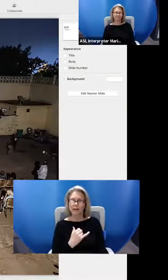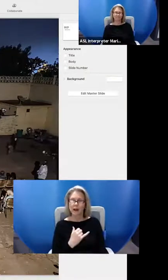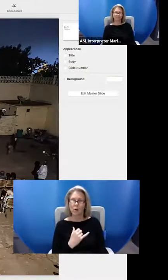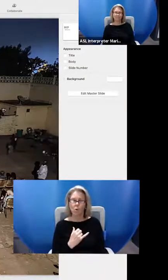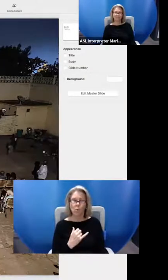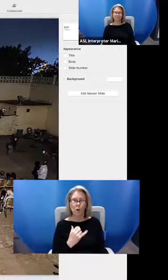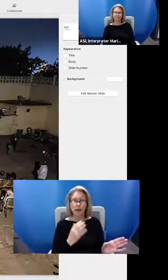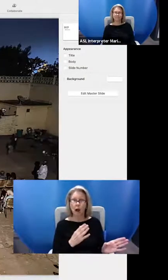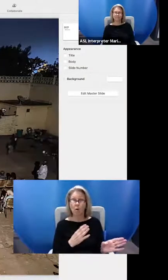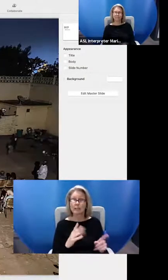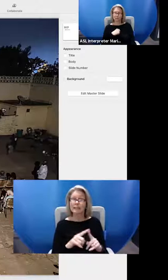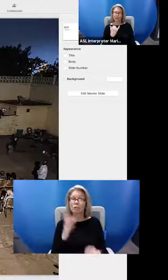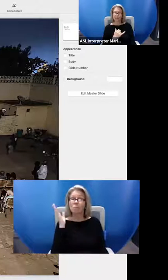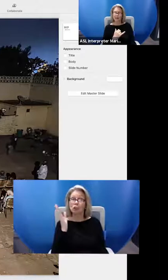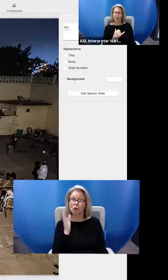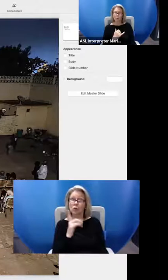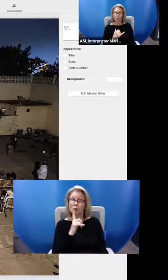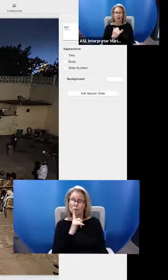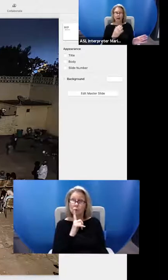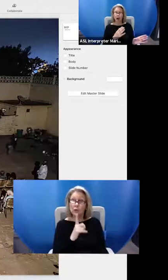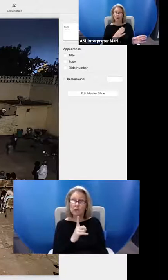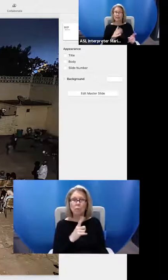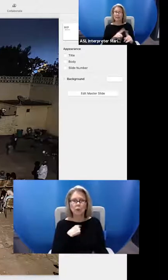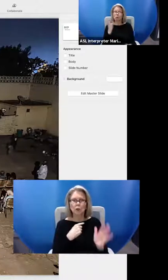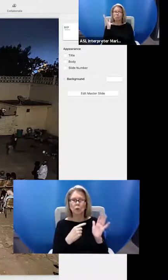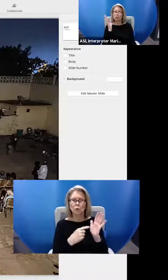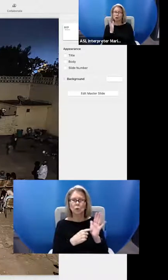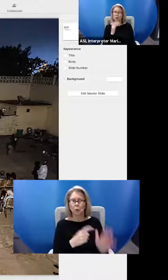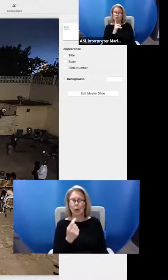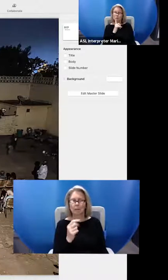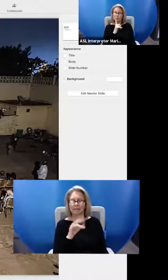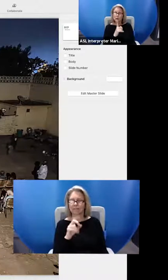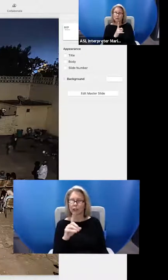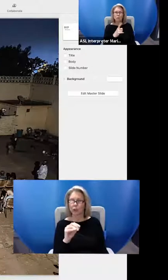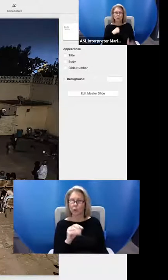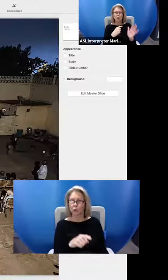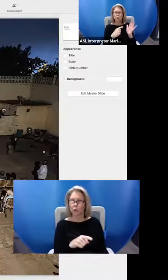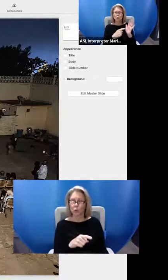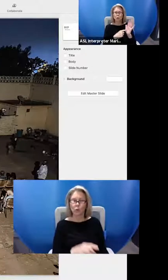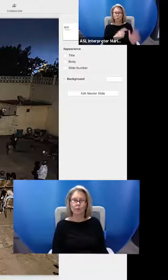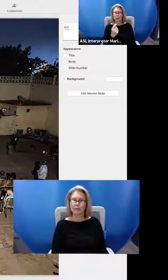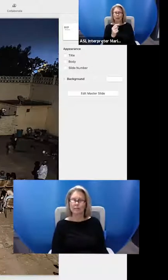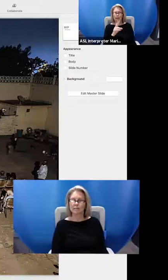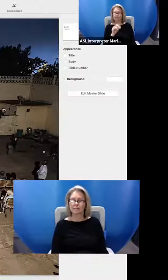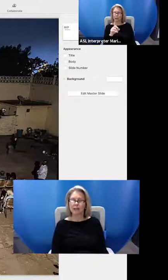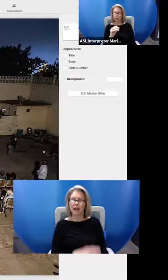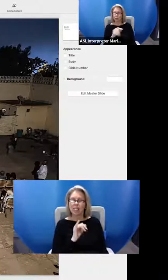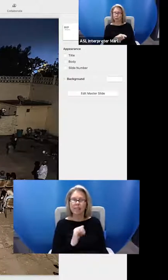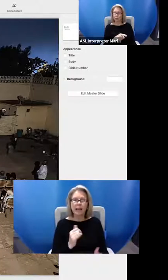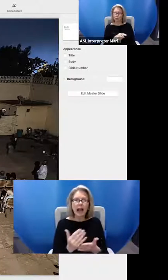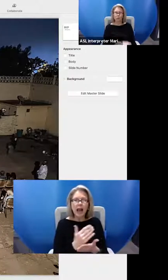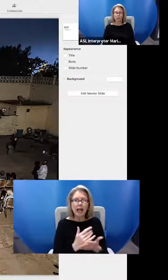So we are moving to different mode of presentation, and we're actually going to screen a very short video, which is a work by